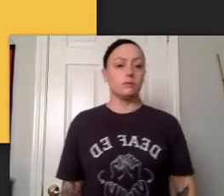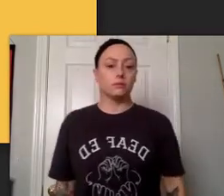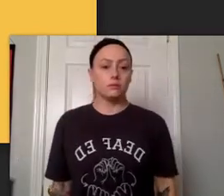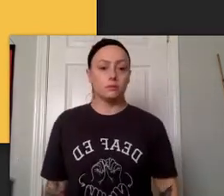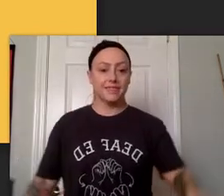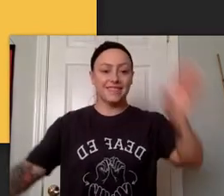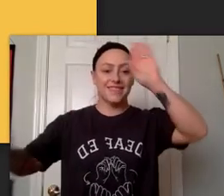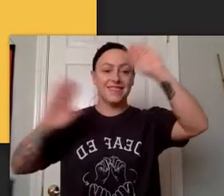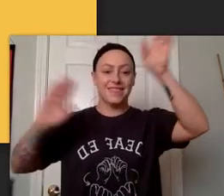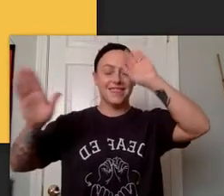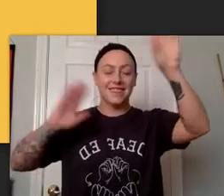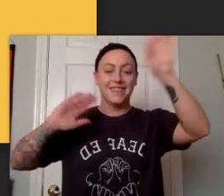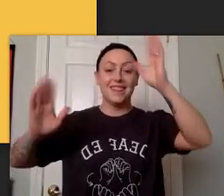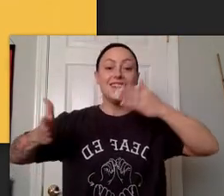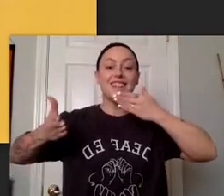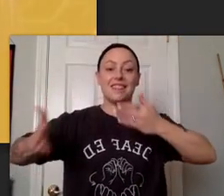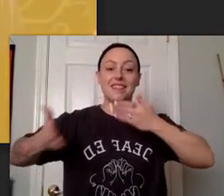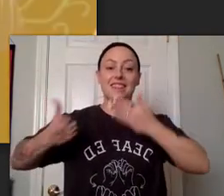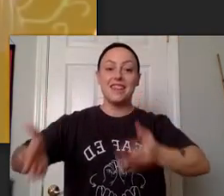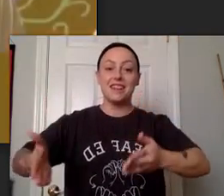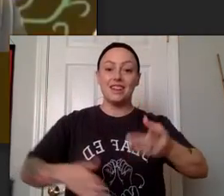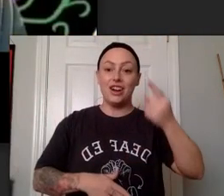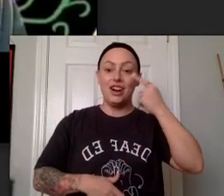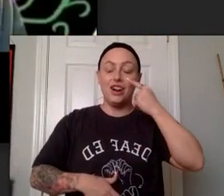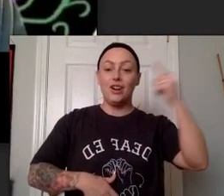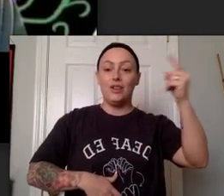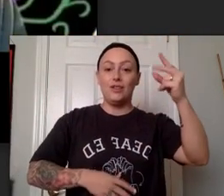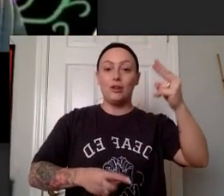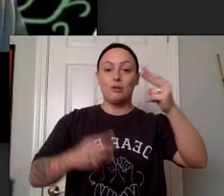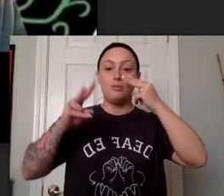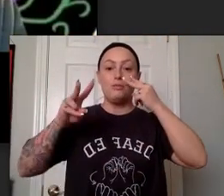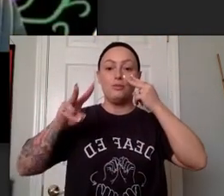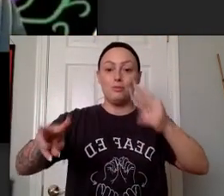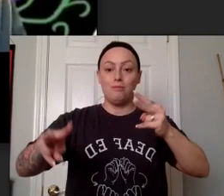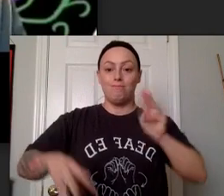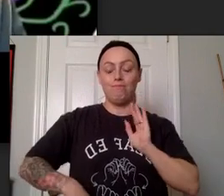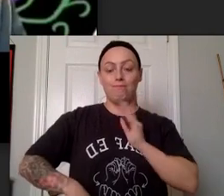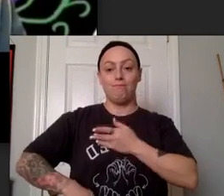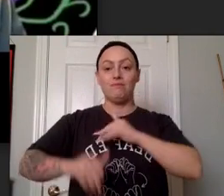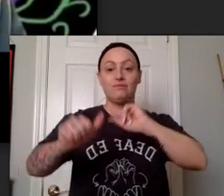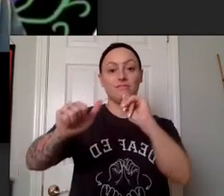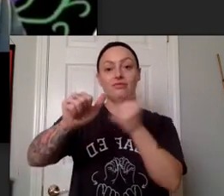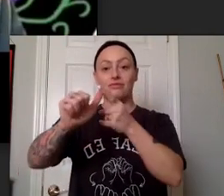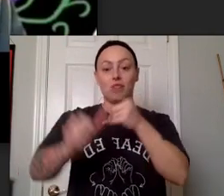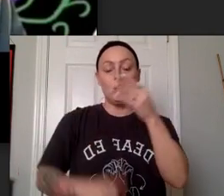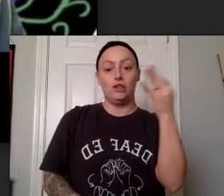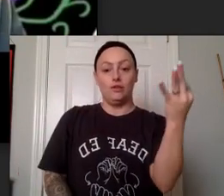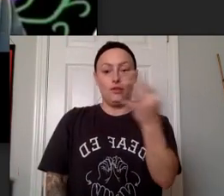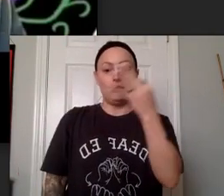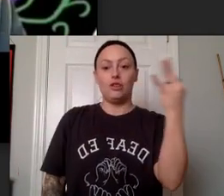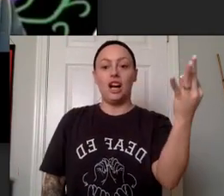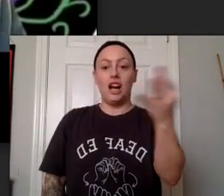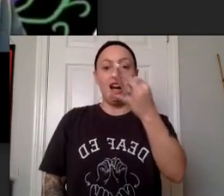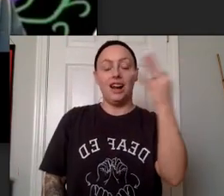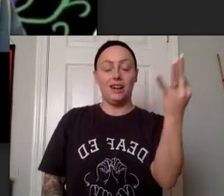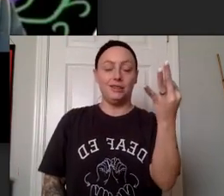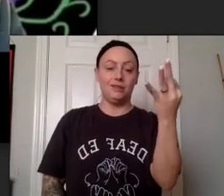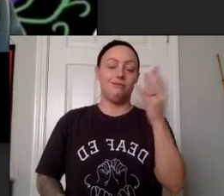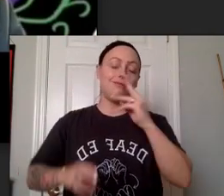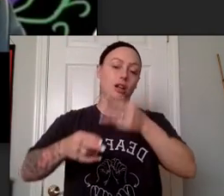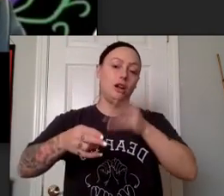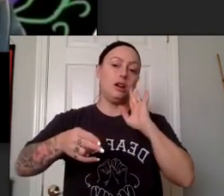Hello, everybody. Thank you so much for tuning in to our first Friday, is what we're going to call